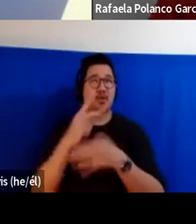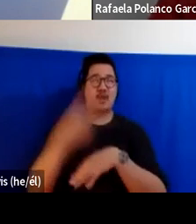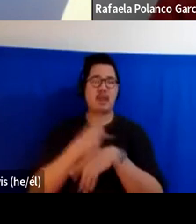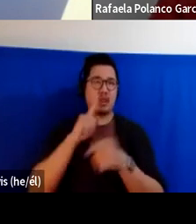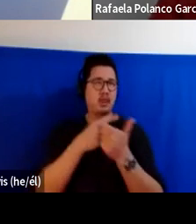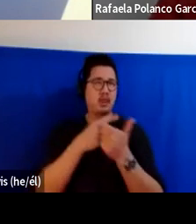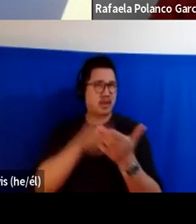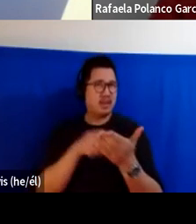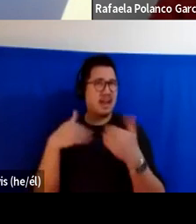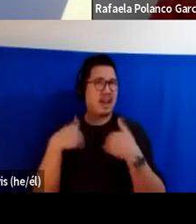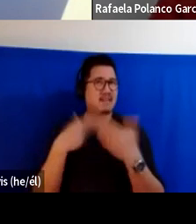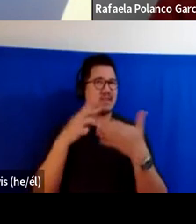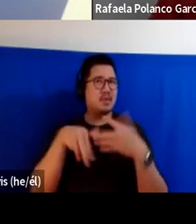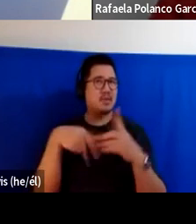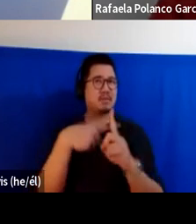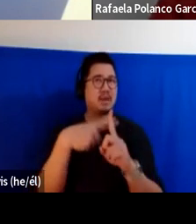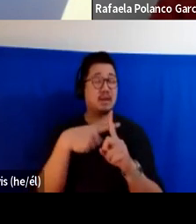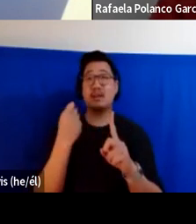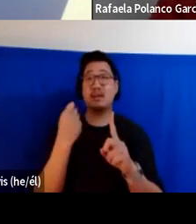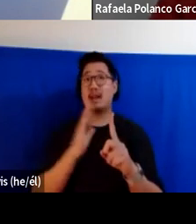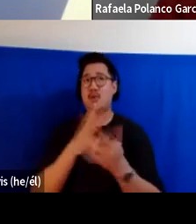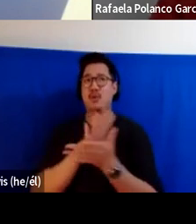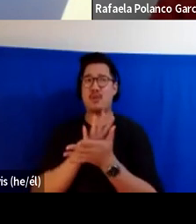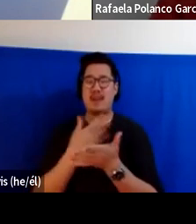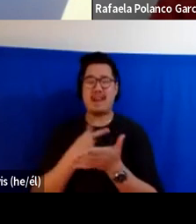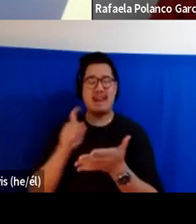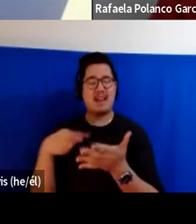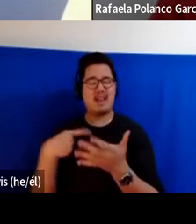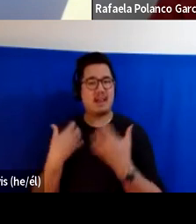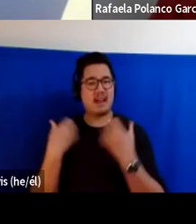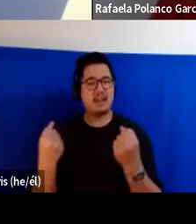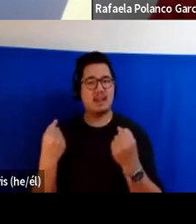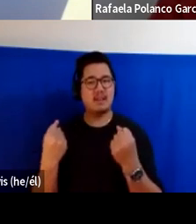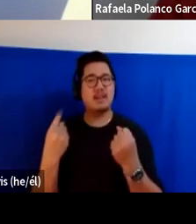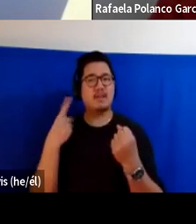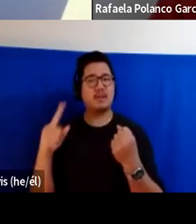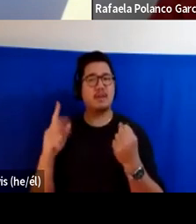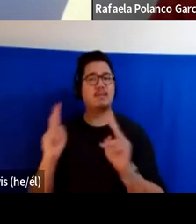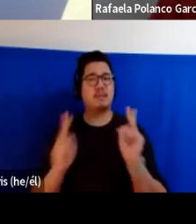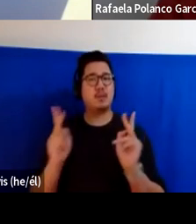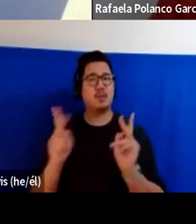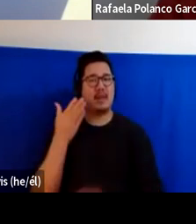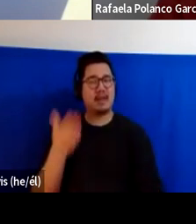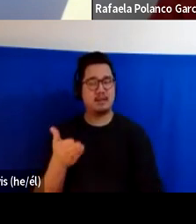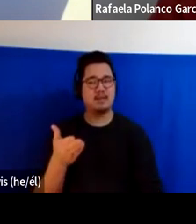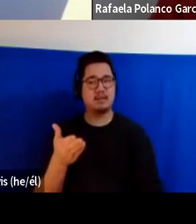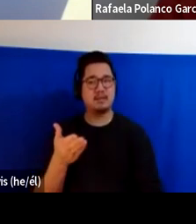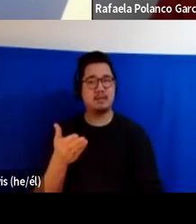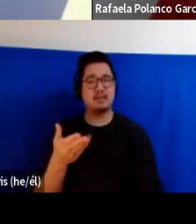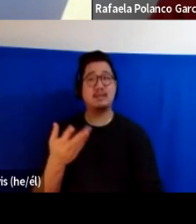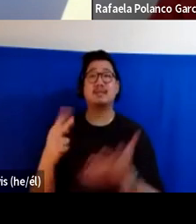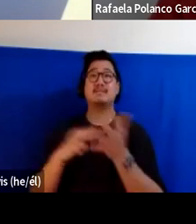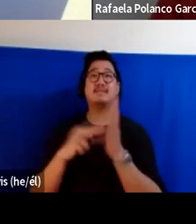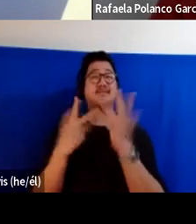positive our schools have to be healthy for the folks who are there which includes ventilation